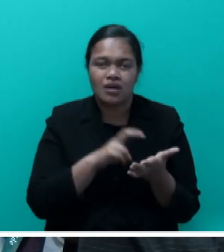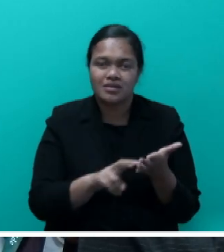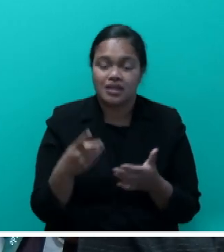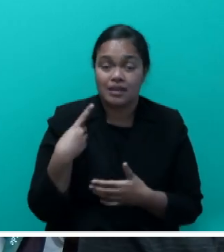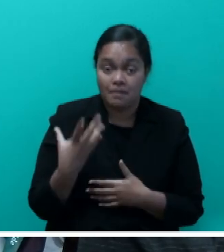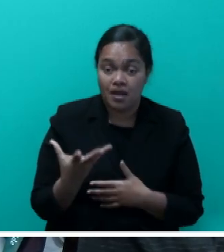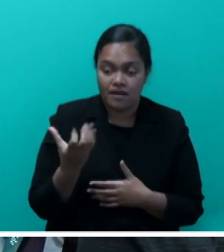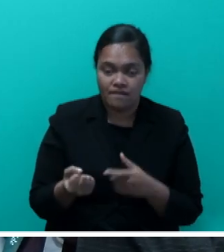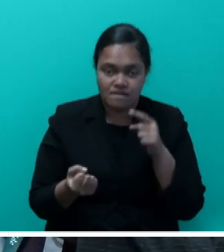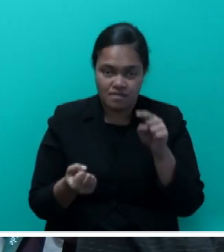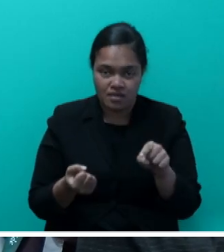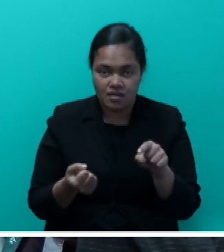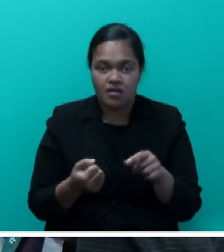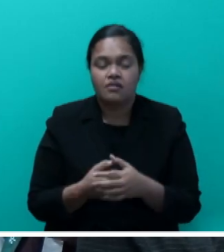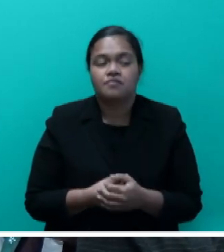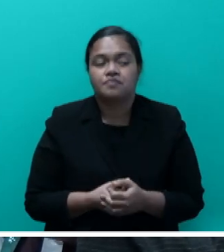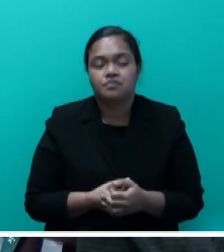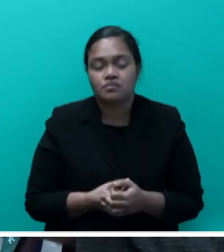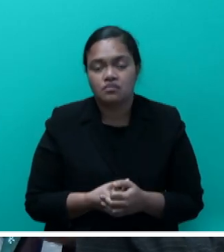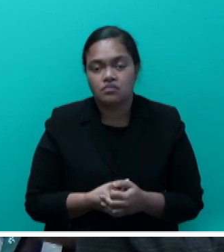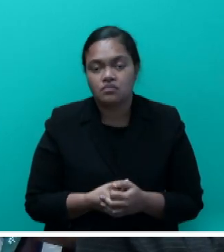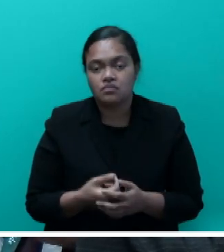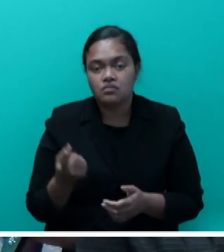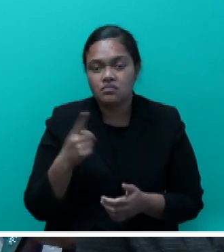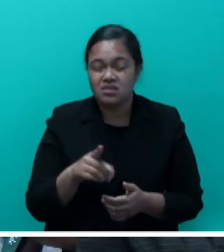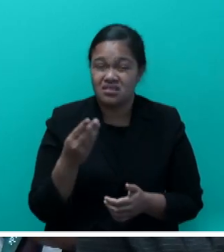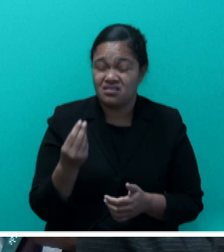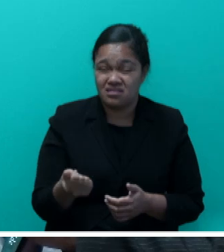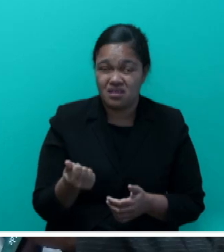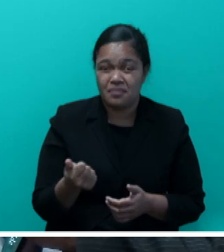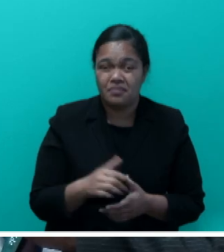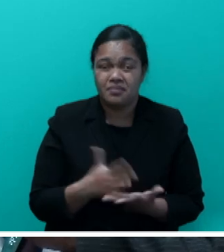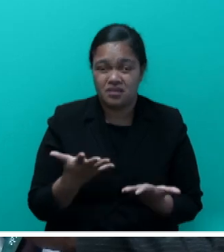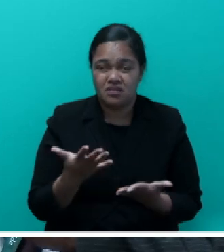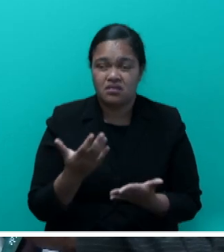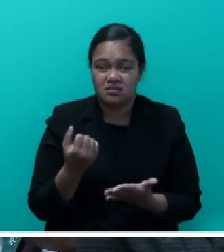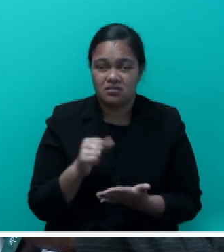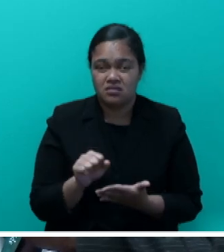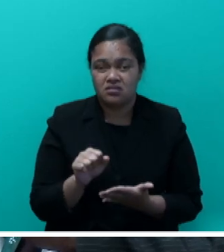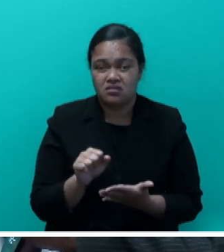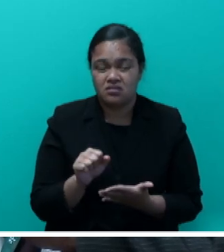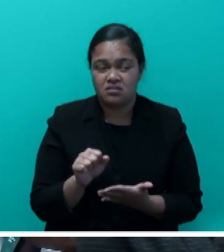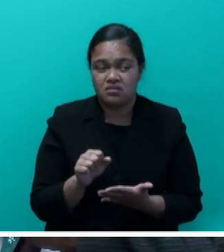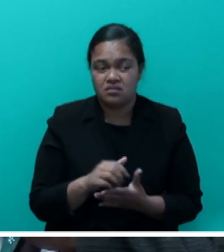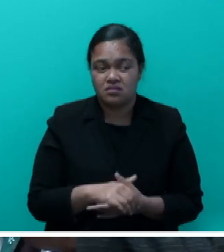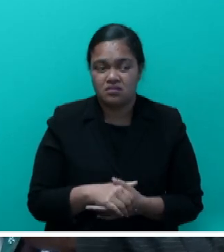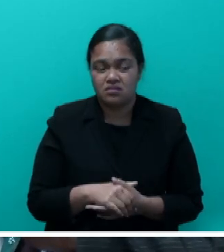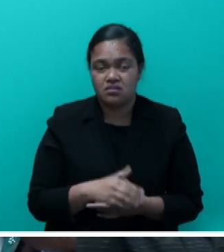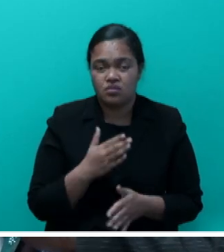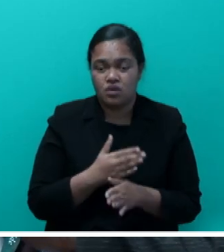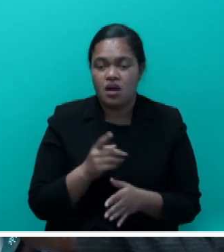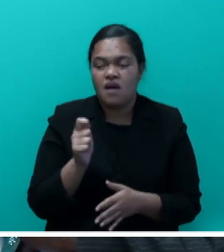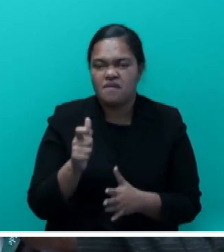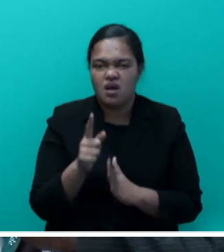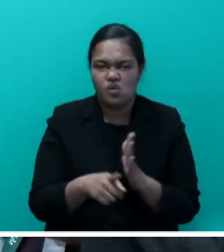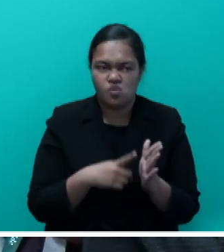there, and some are genuinely serving, for example, after hours